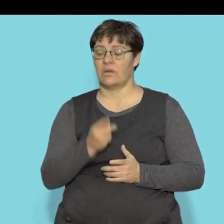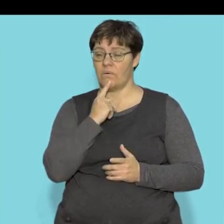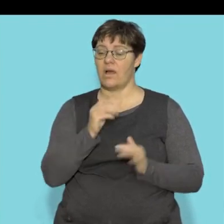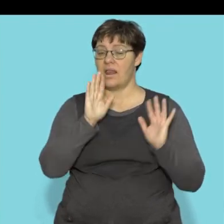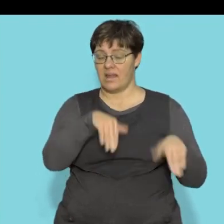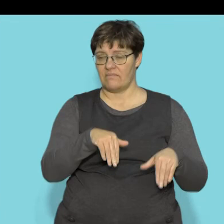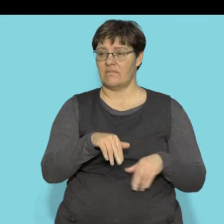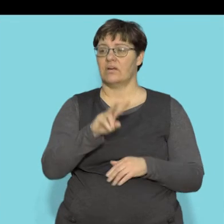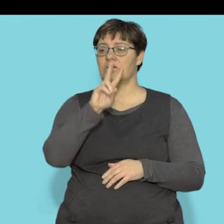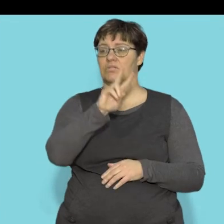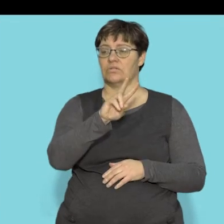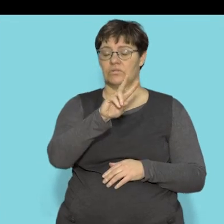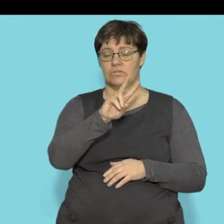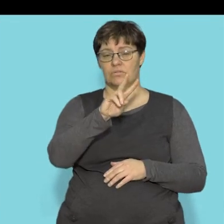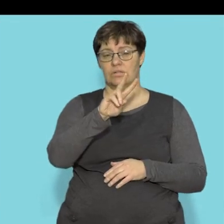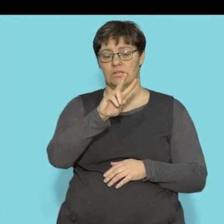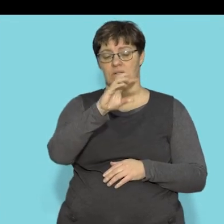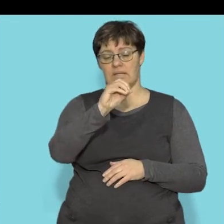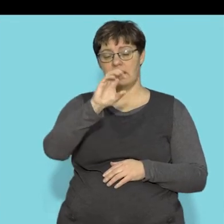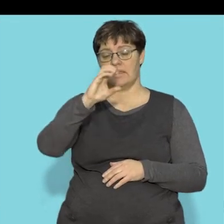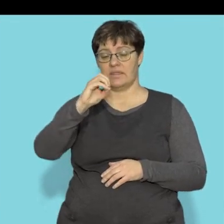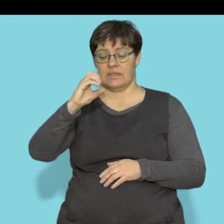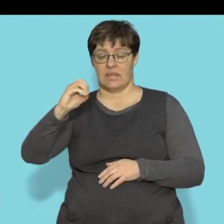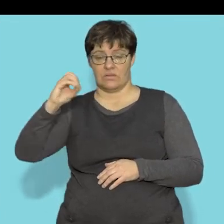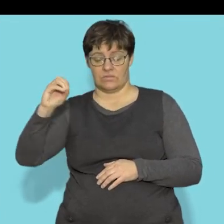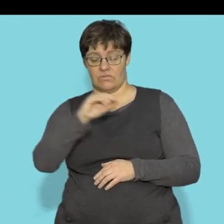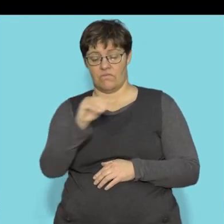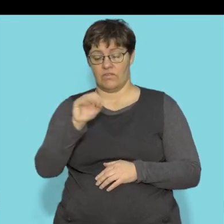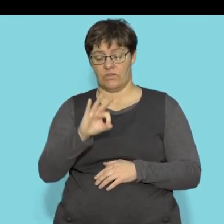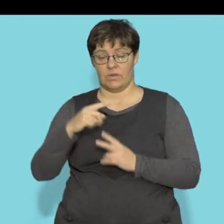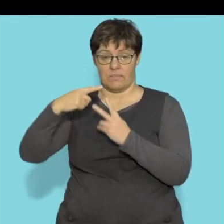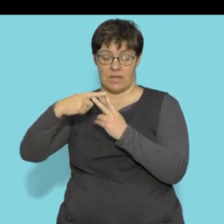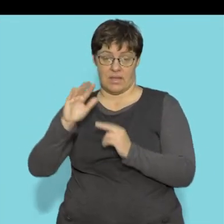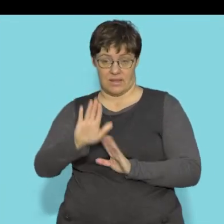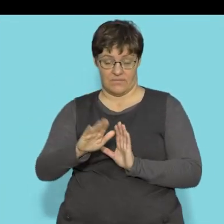which we know we're leaving our answer in terms of pi, so it's 20,000 over 3 pi.